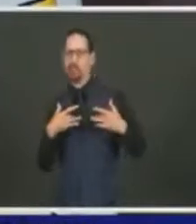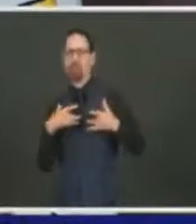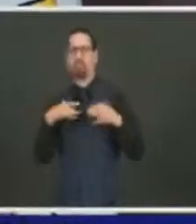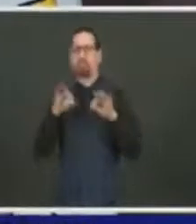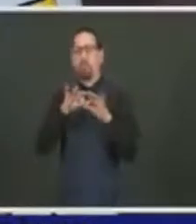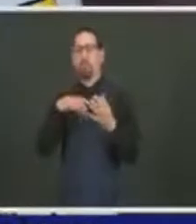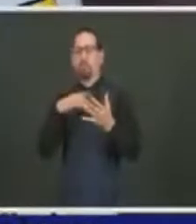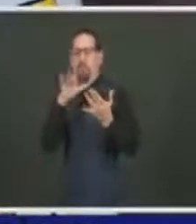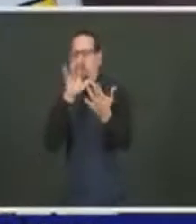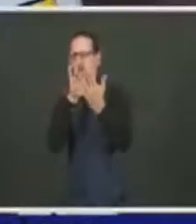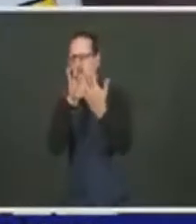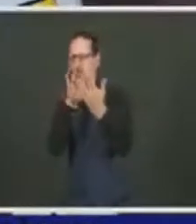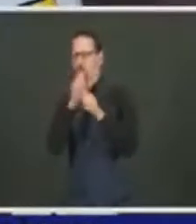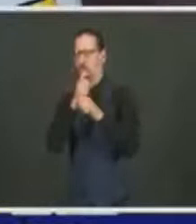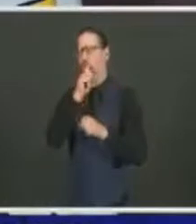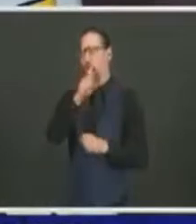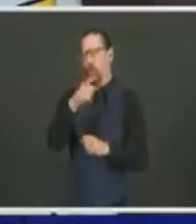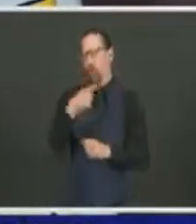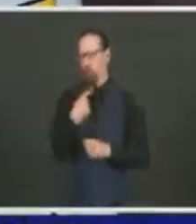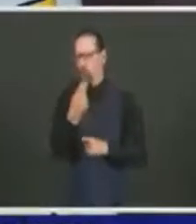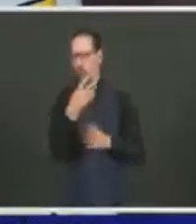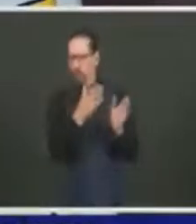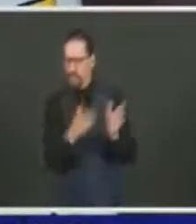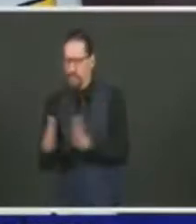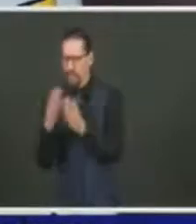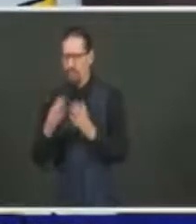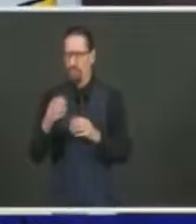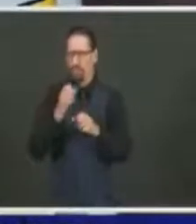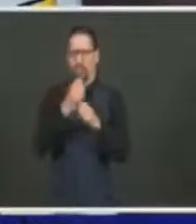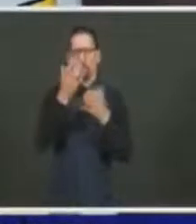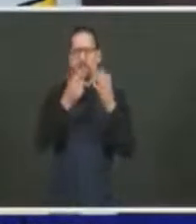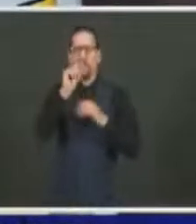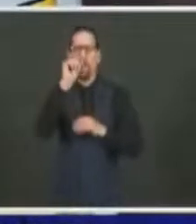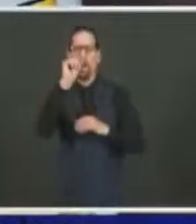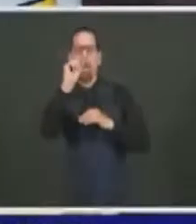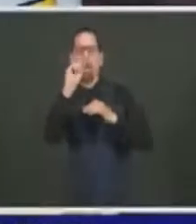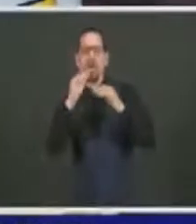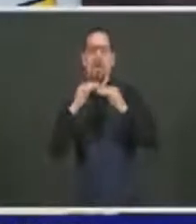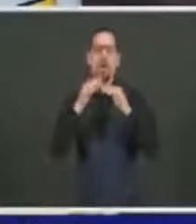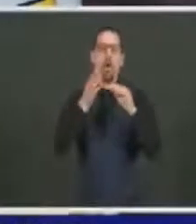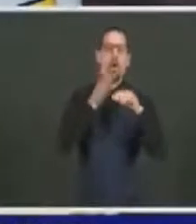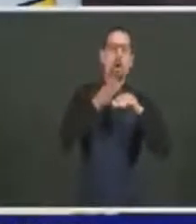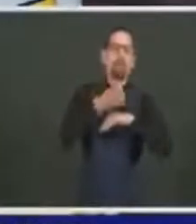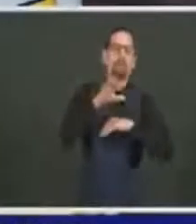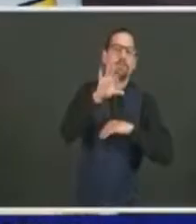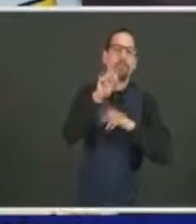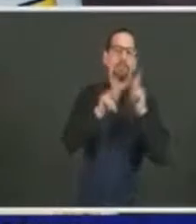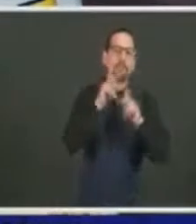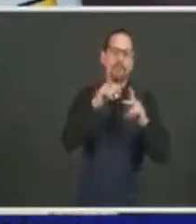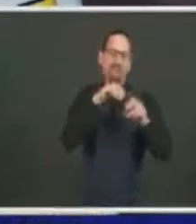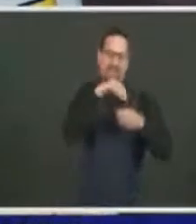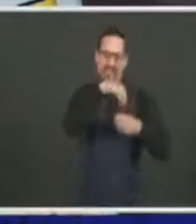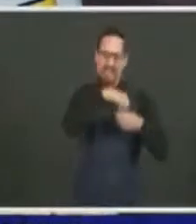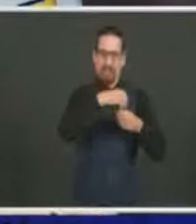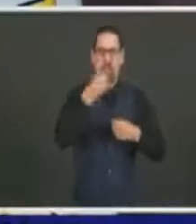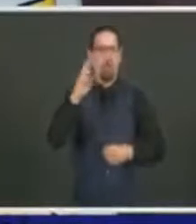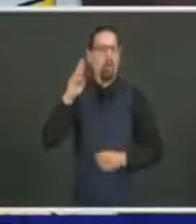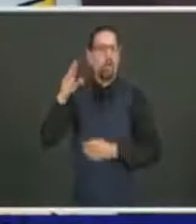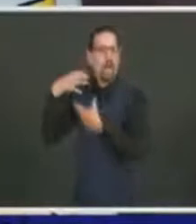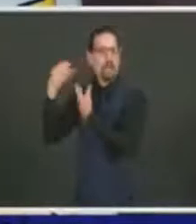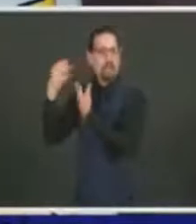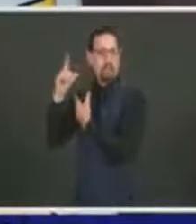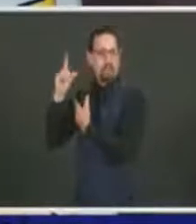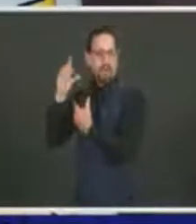you planned and possibly let you go a bit above the 50 people indoors and 100 outdoors. Call the Department of